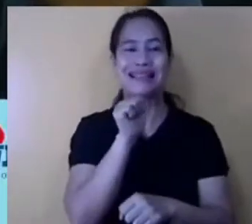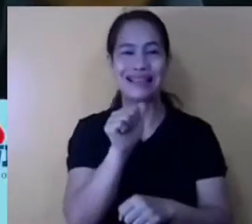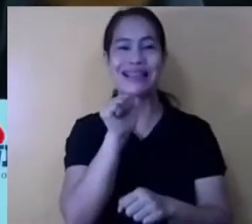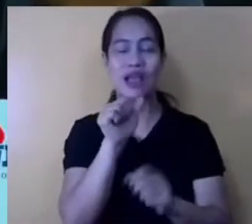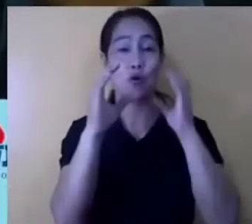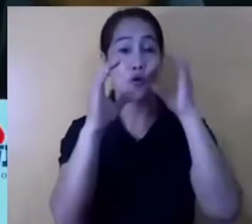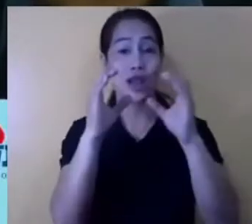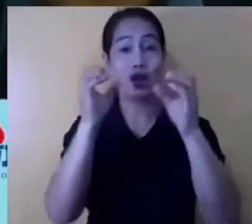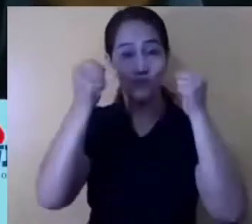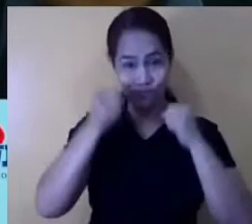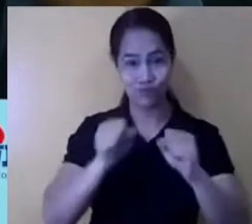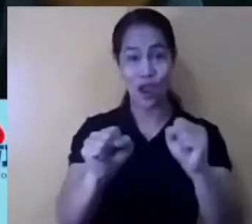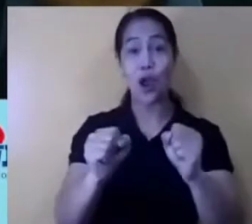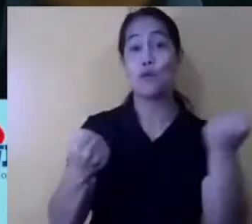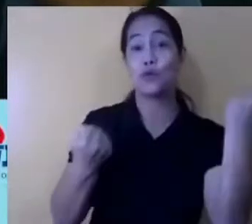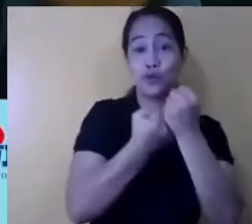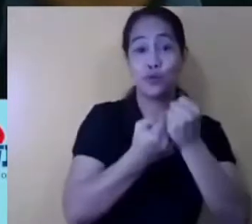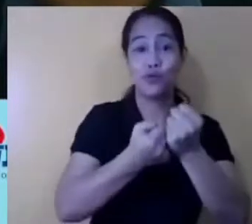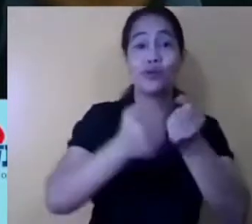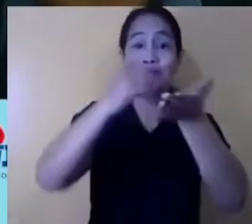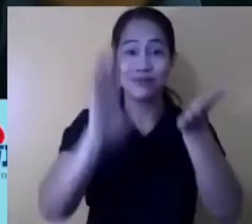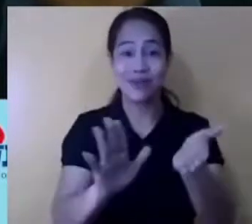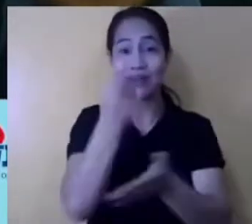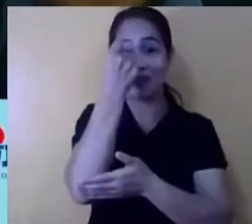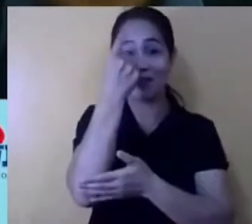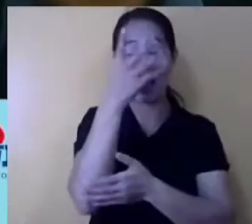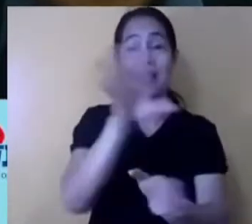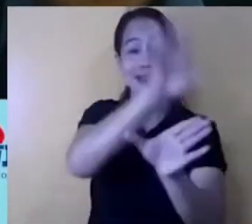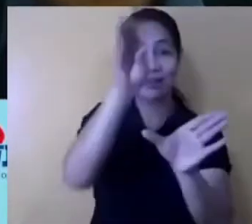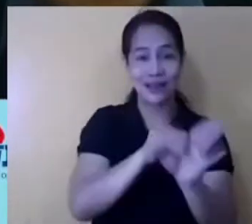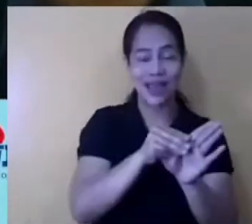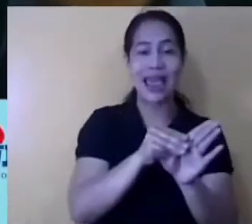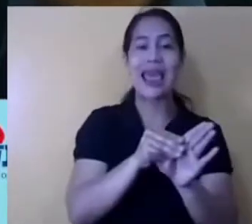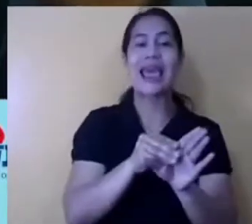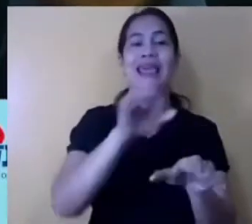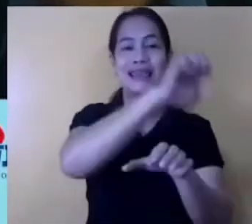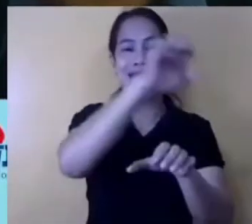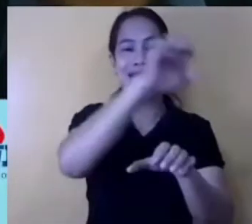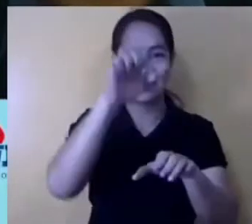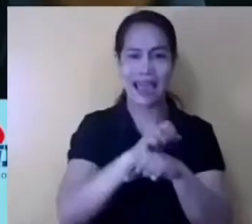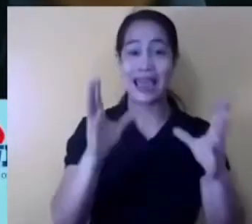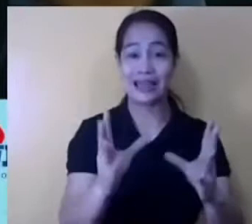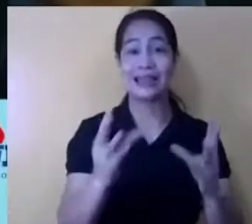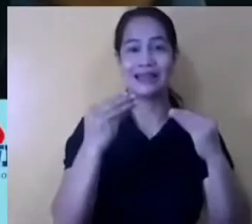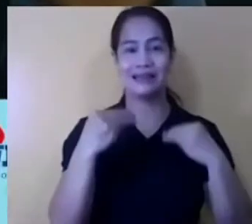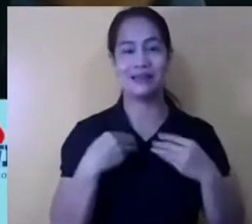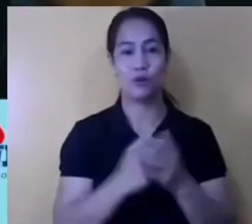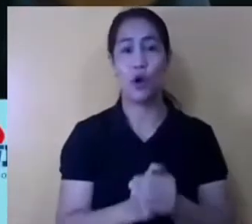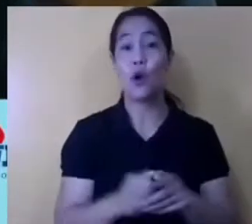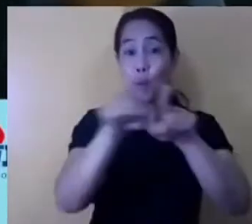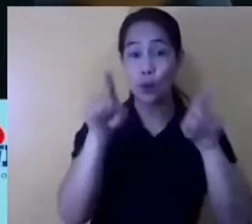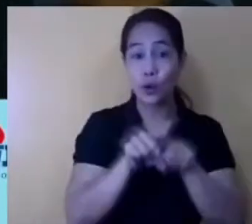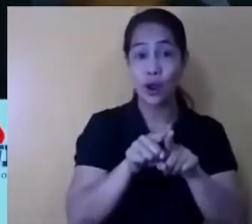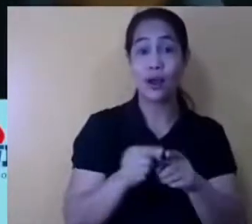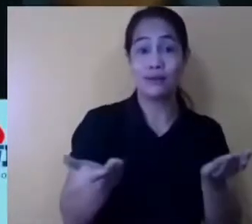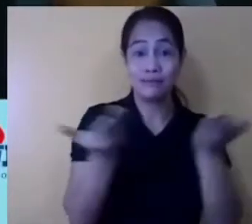to support learner understanding, participation, engagement, and achievement. We also have here objective